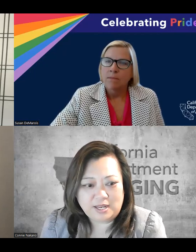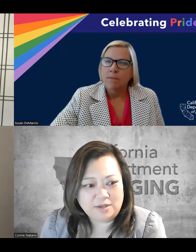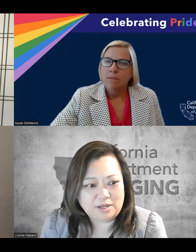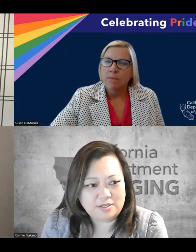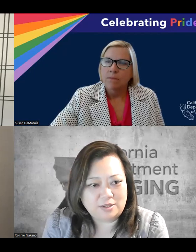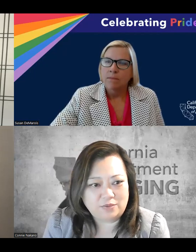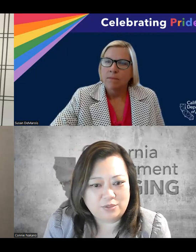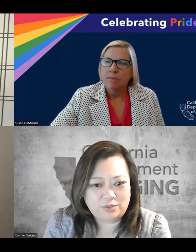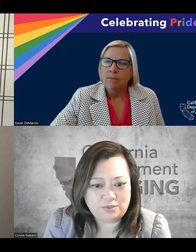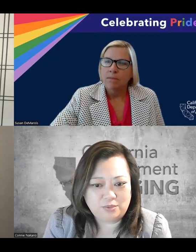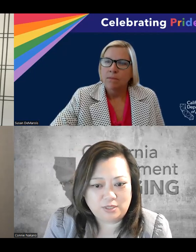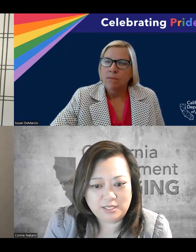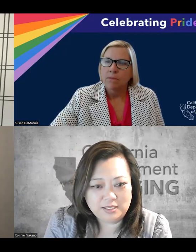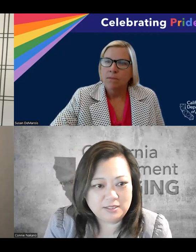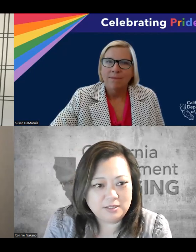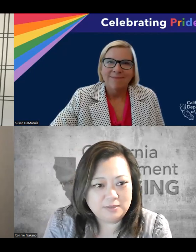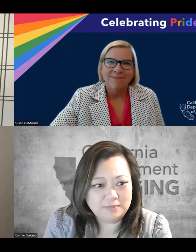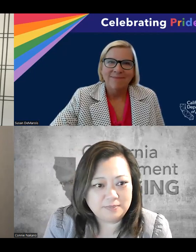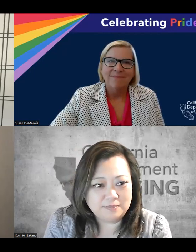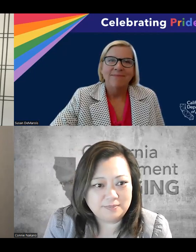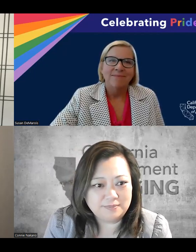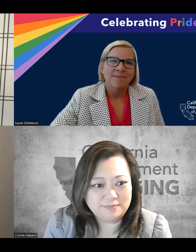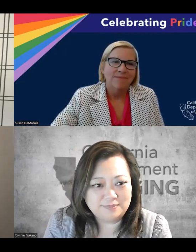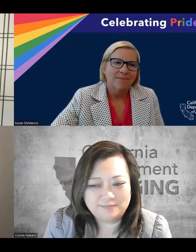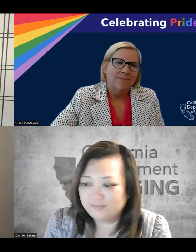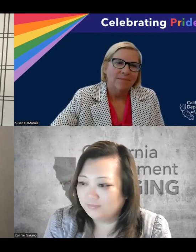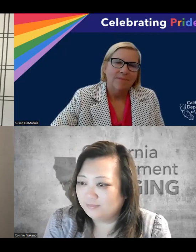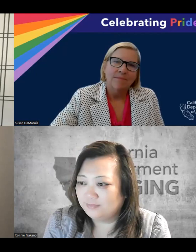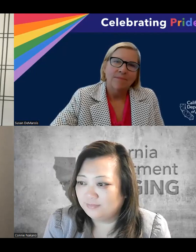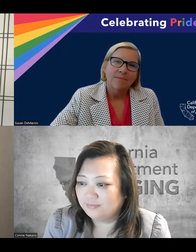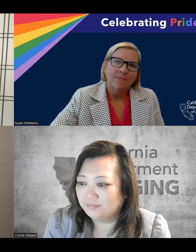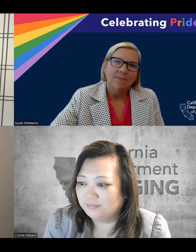presented today, and I'll toss it over to you, Lori. Great.